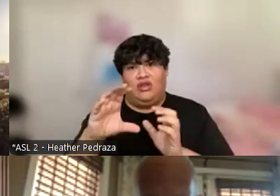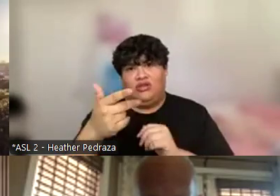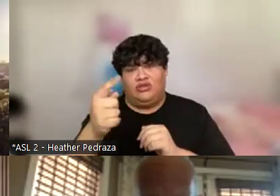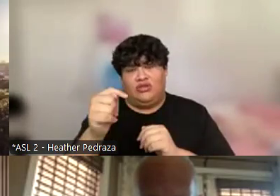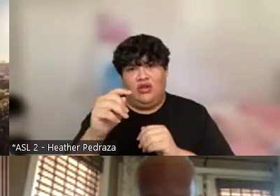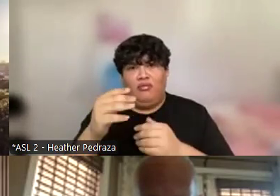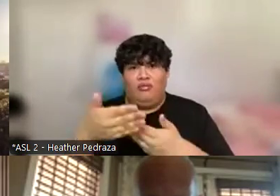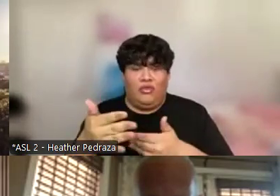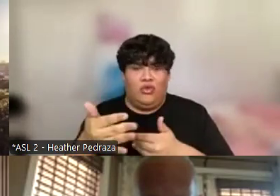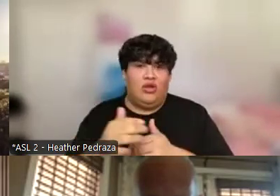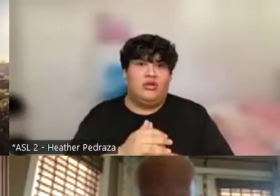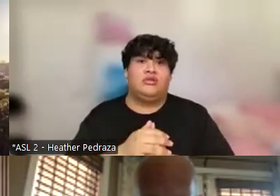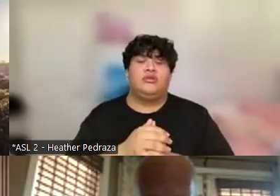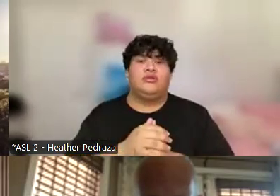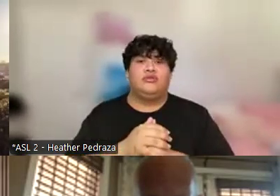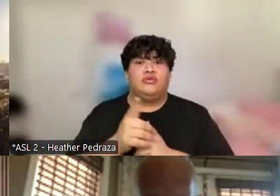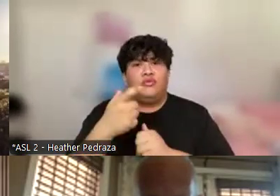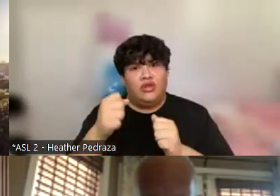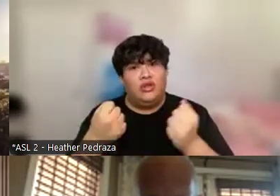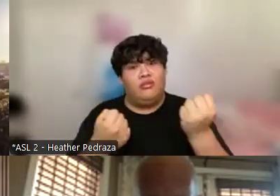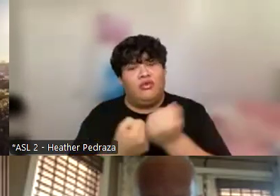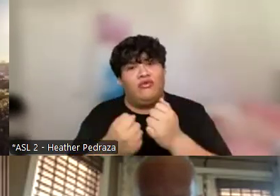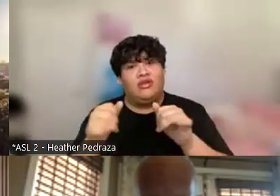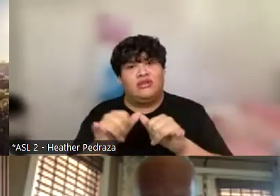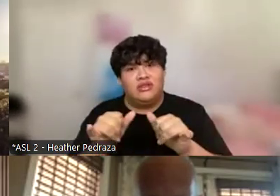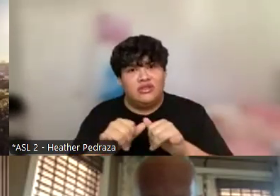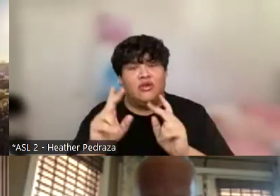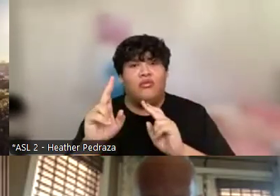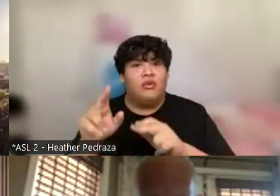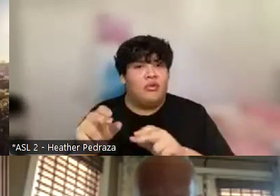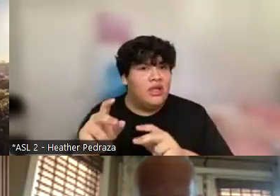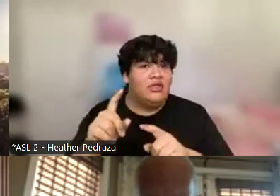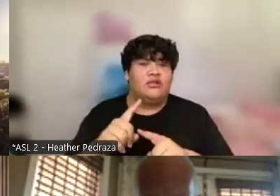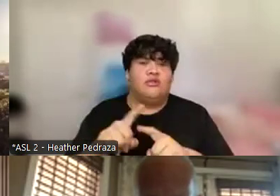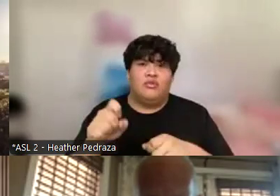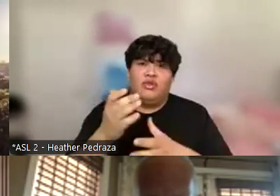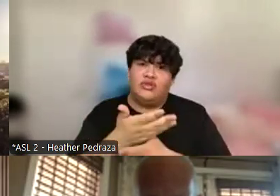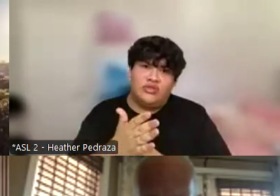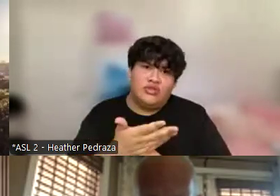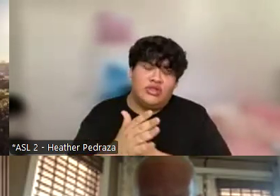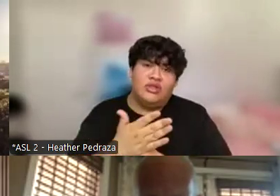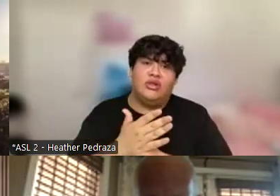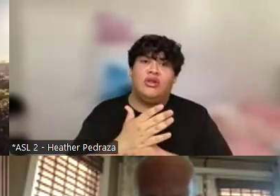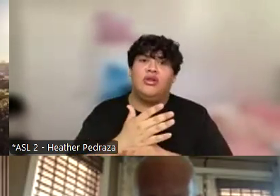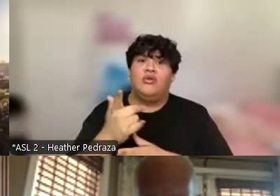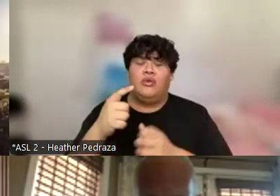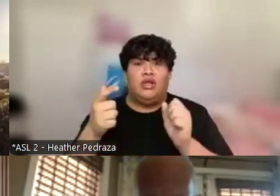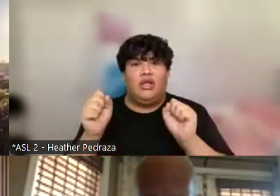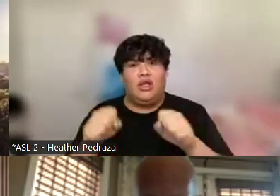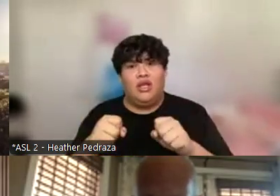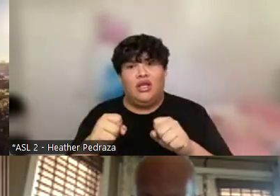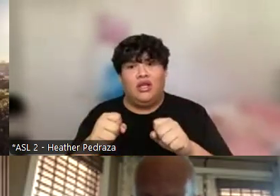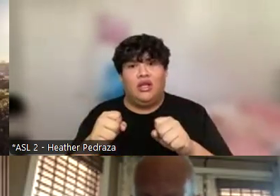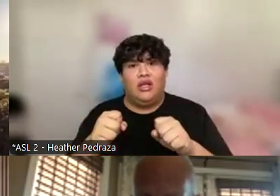recommendations we can provide system recommendations, which can be shared, and that we can, in